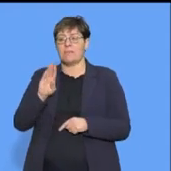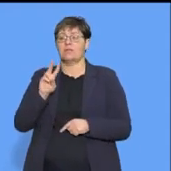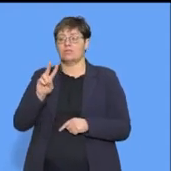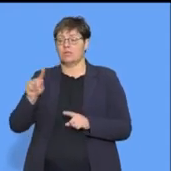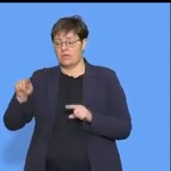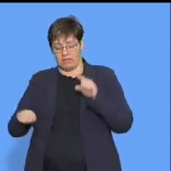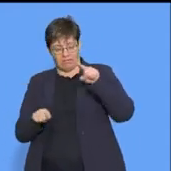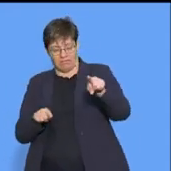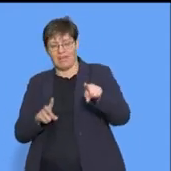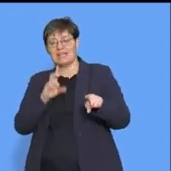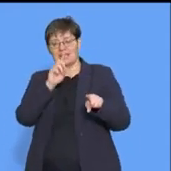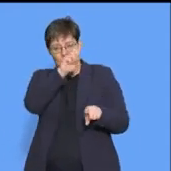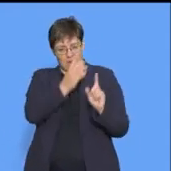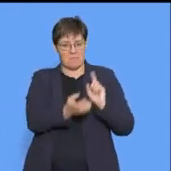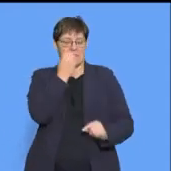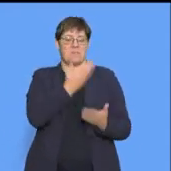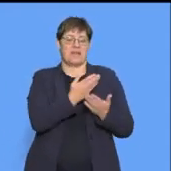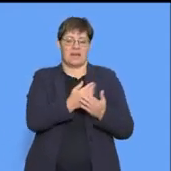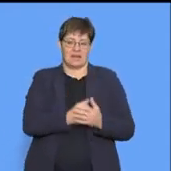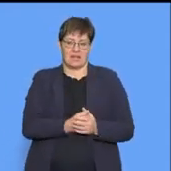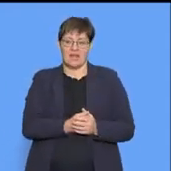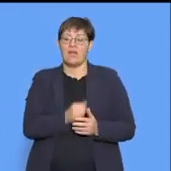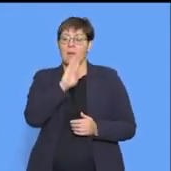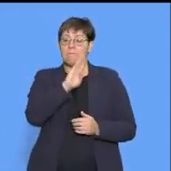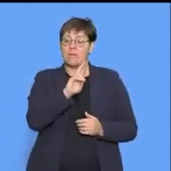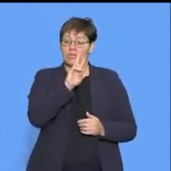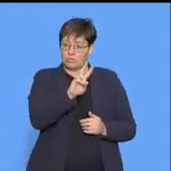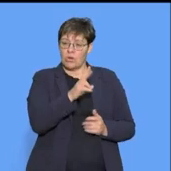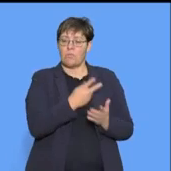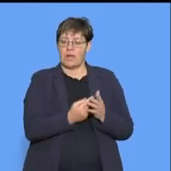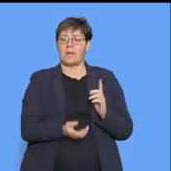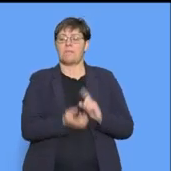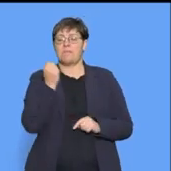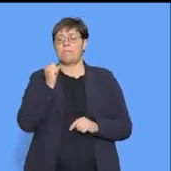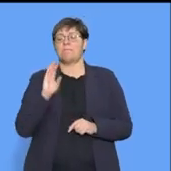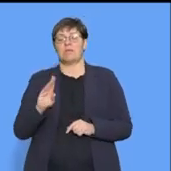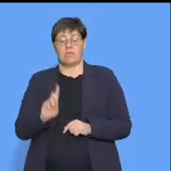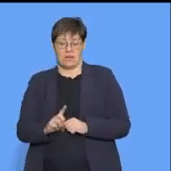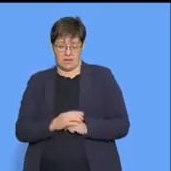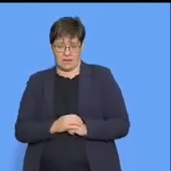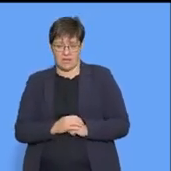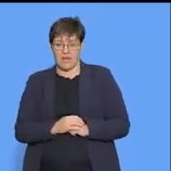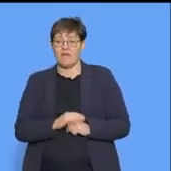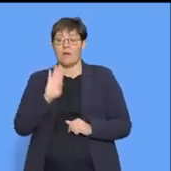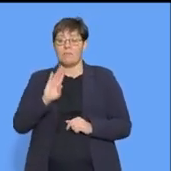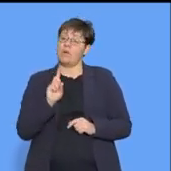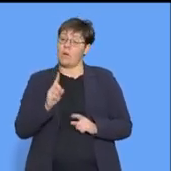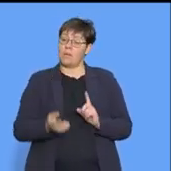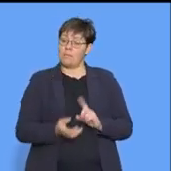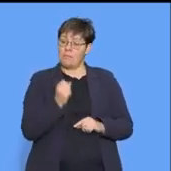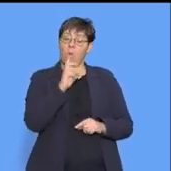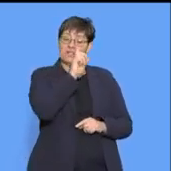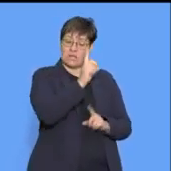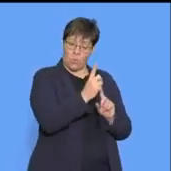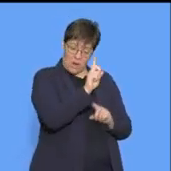lines, B2 lies alternate to D1. So if we find the value for B2, we can find D1. And once we